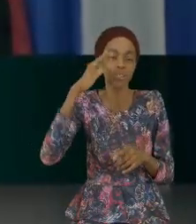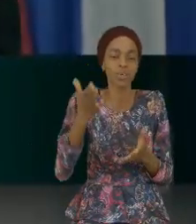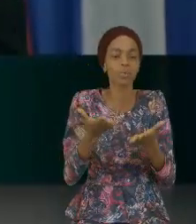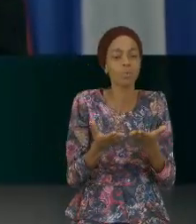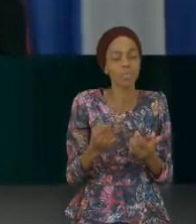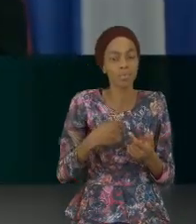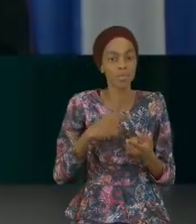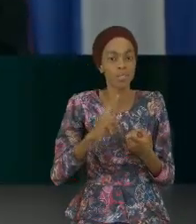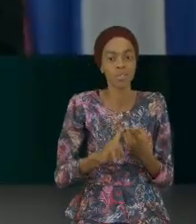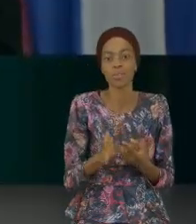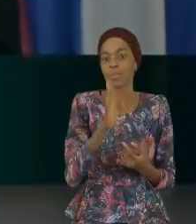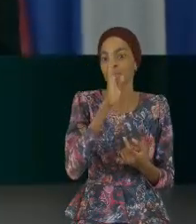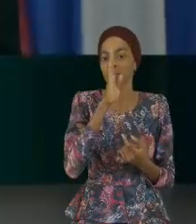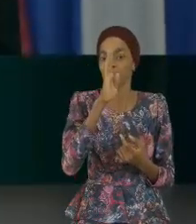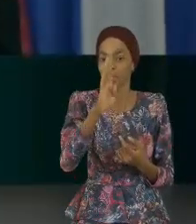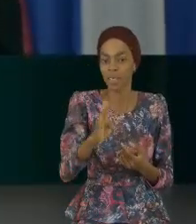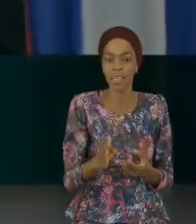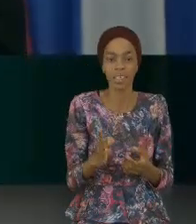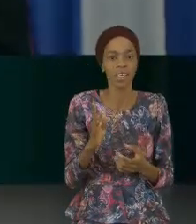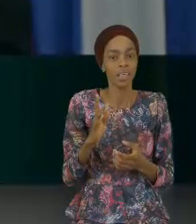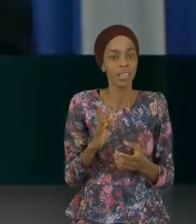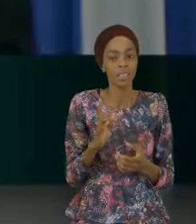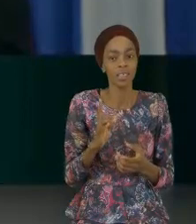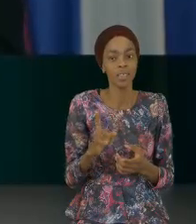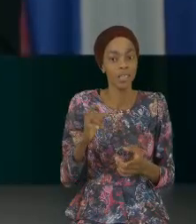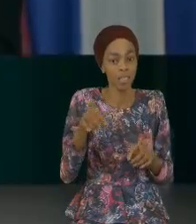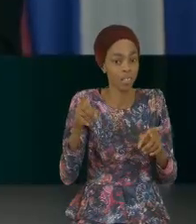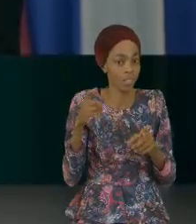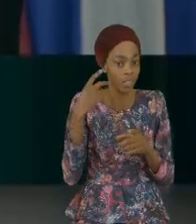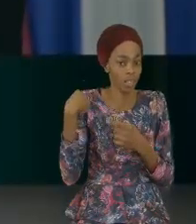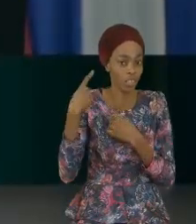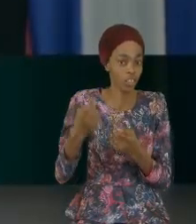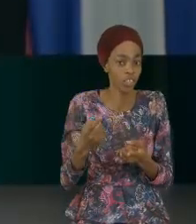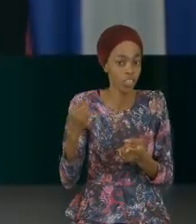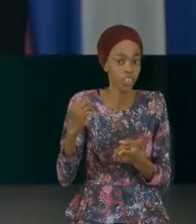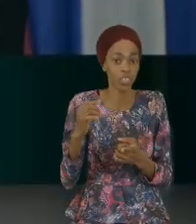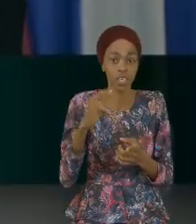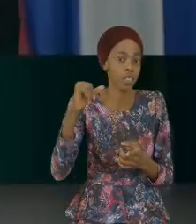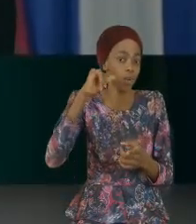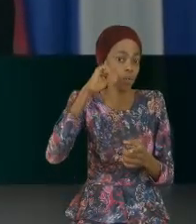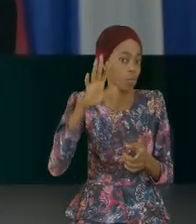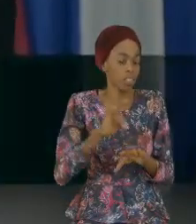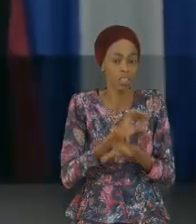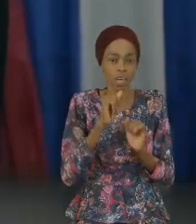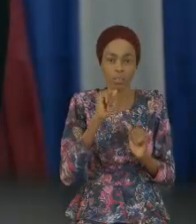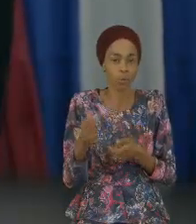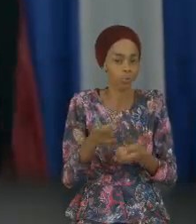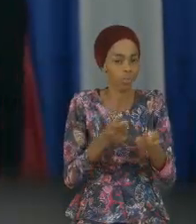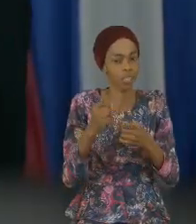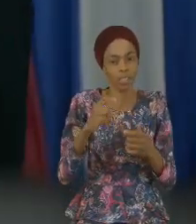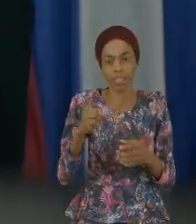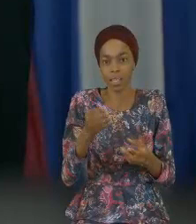will raise. She is a woman. She cannot reign on the land of Egypt. And she's always telling